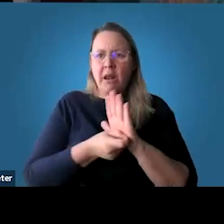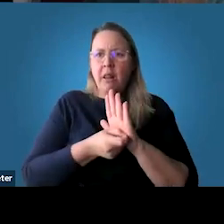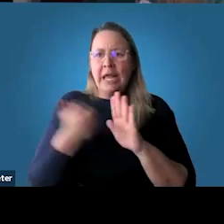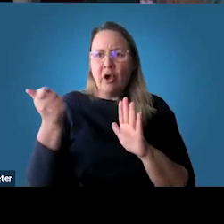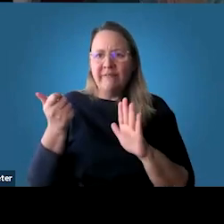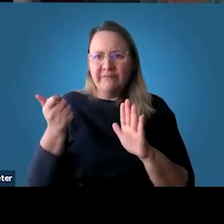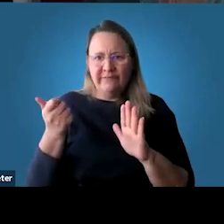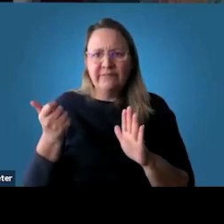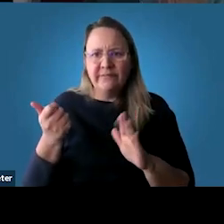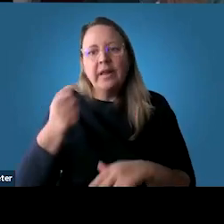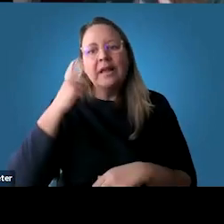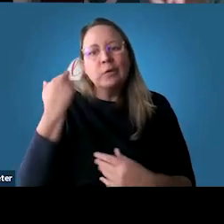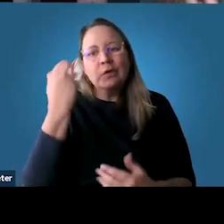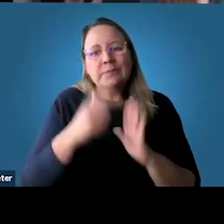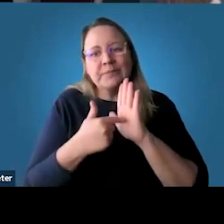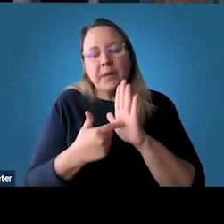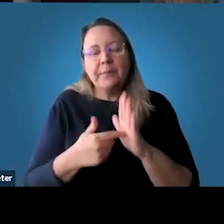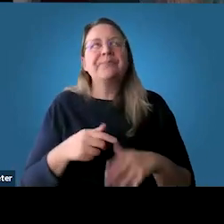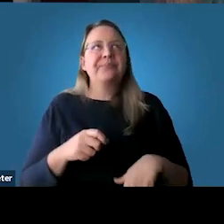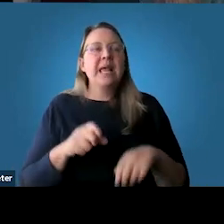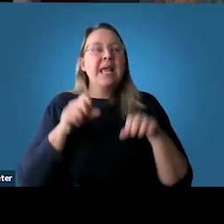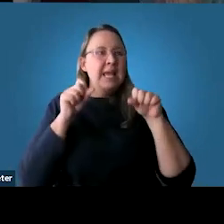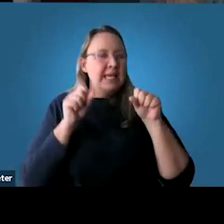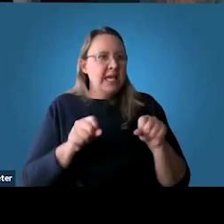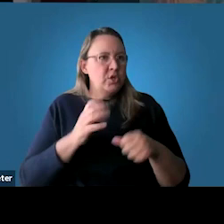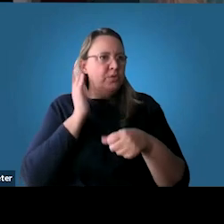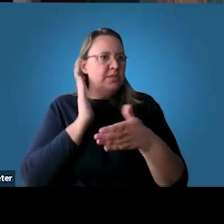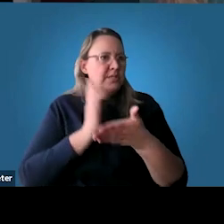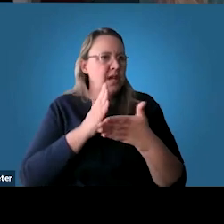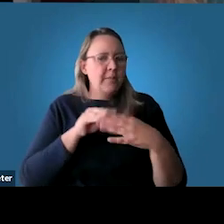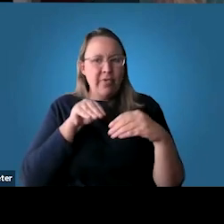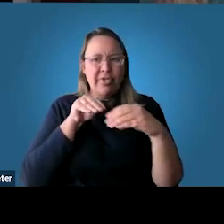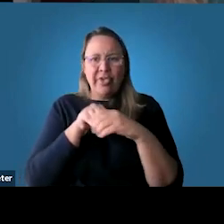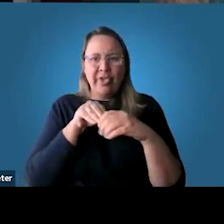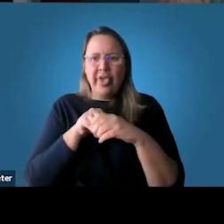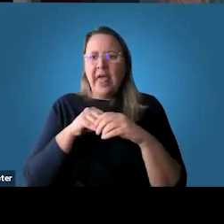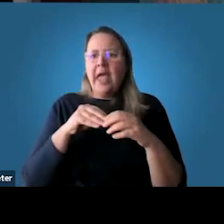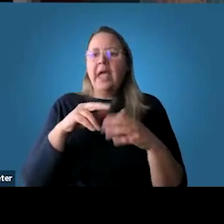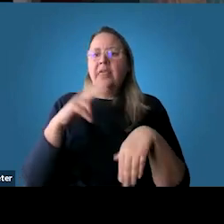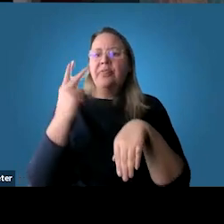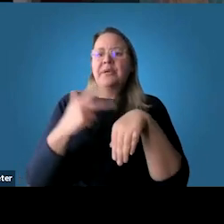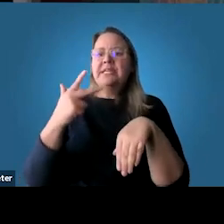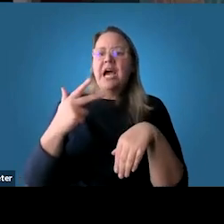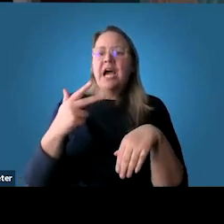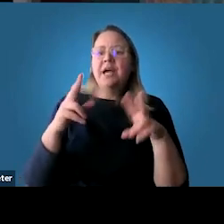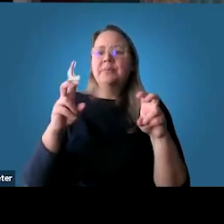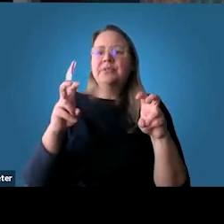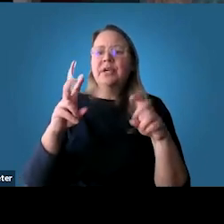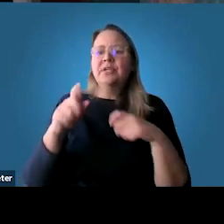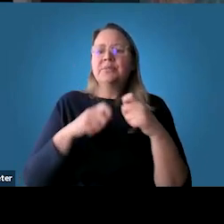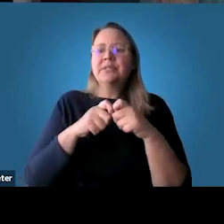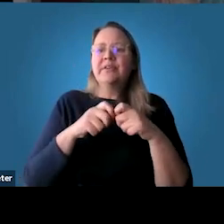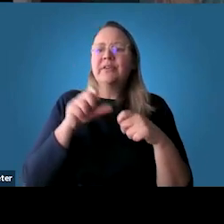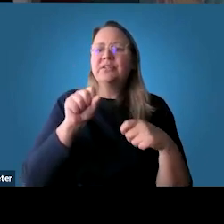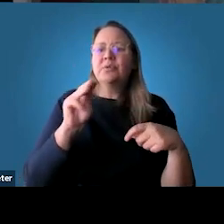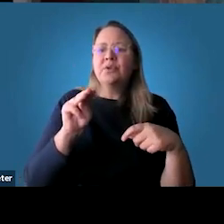plate. For example, can you stop investing in a thrice weekly set of posts on a particular social